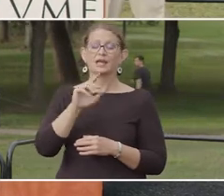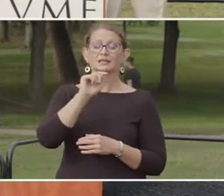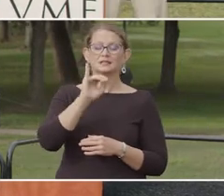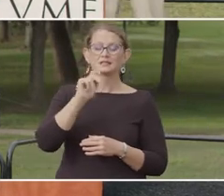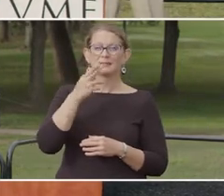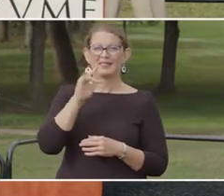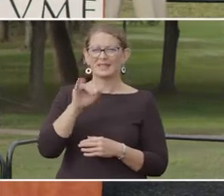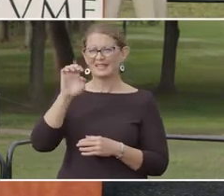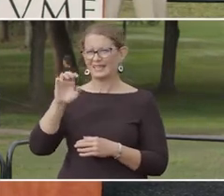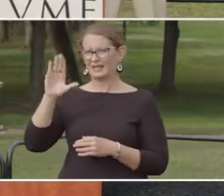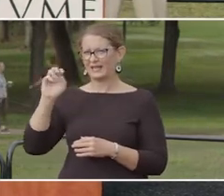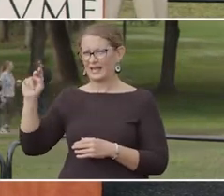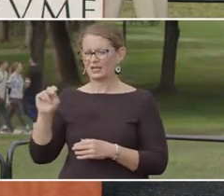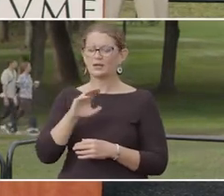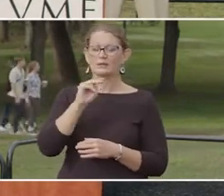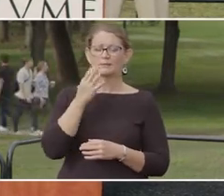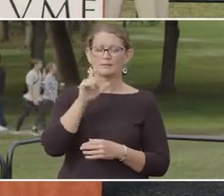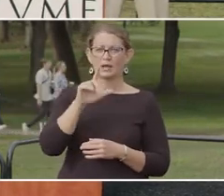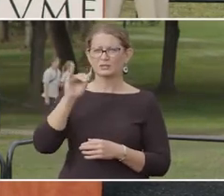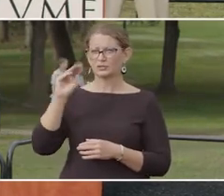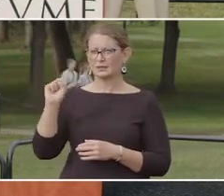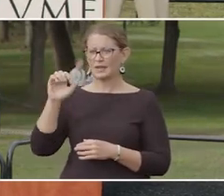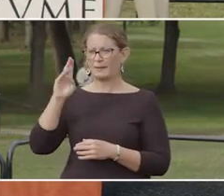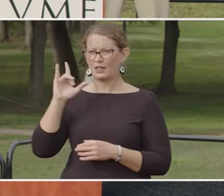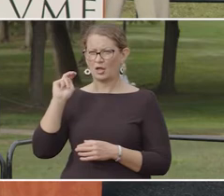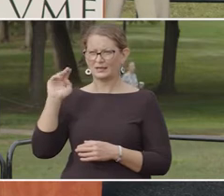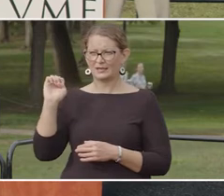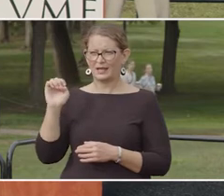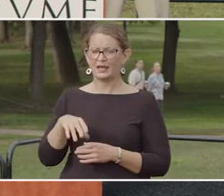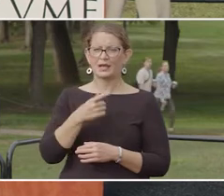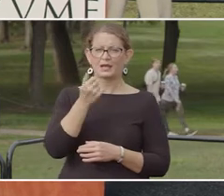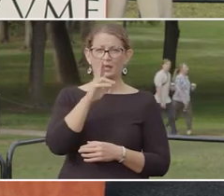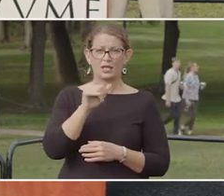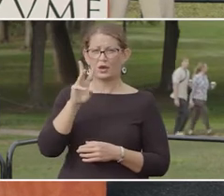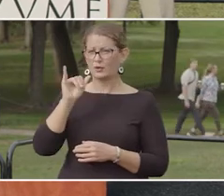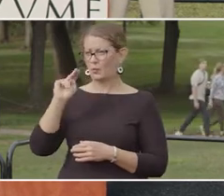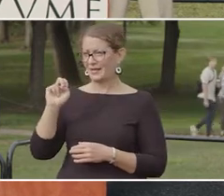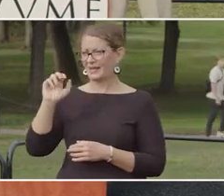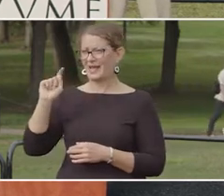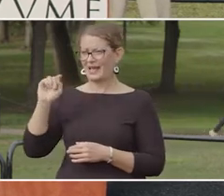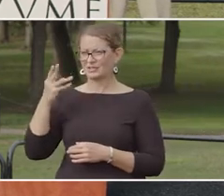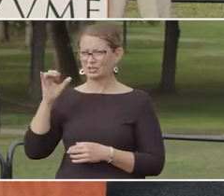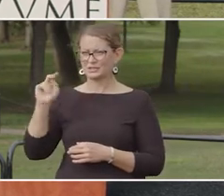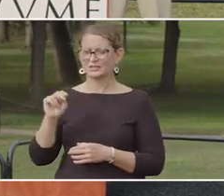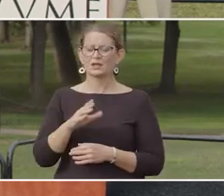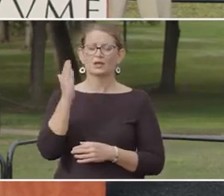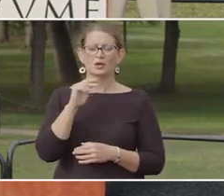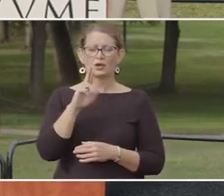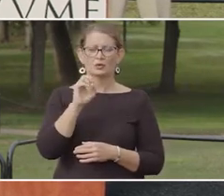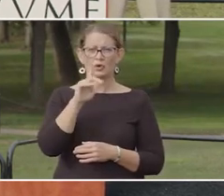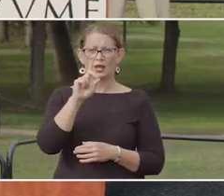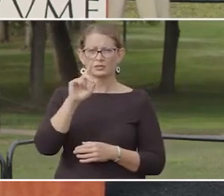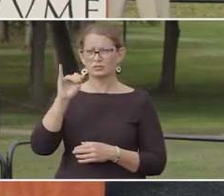Cannon, Michael James Apollonia, Gary Wayne Atchison, Ronald James